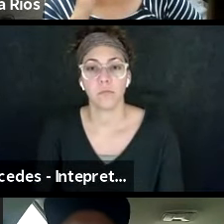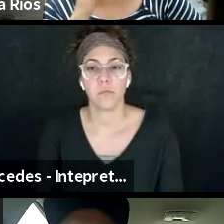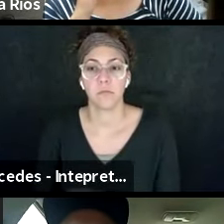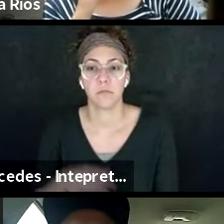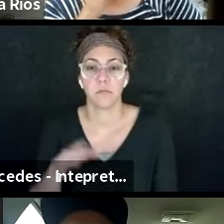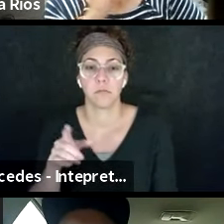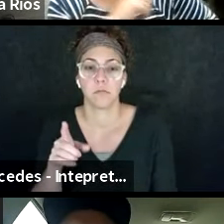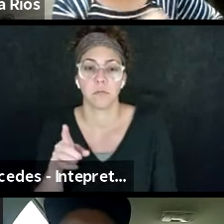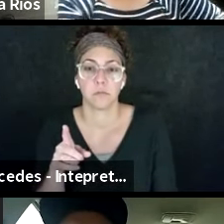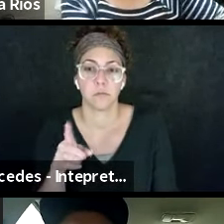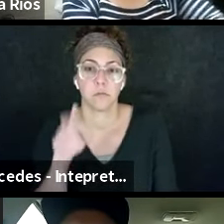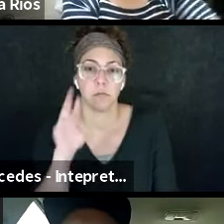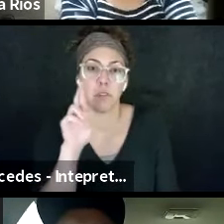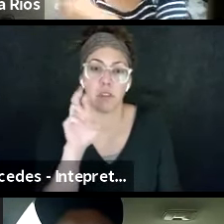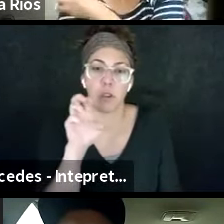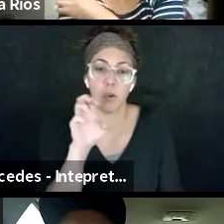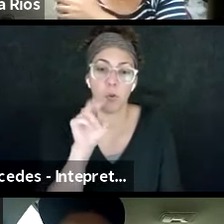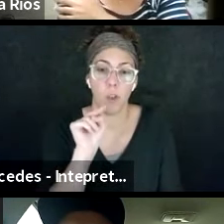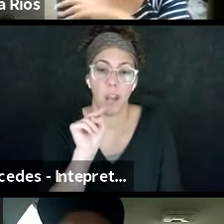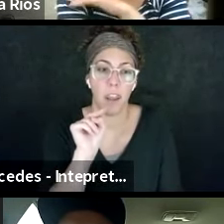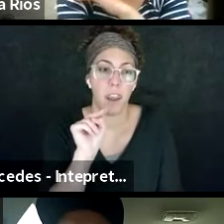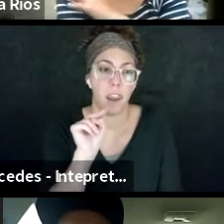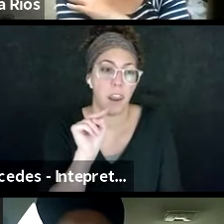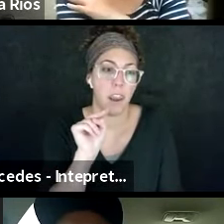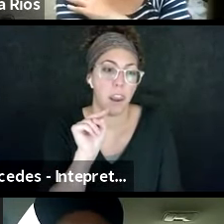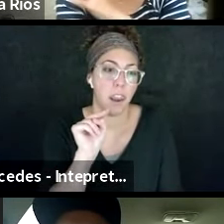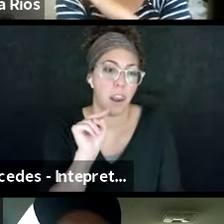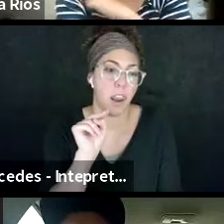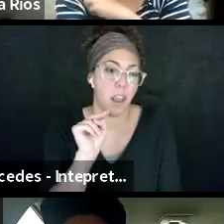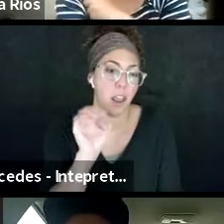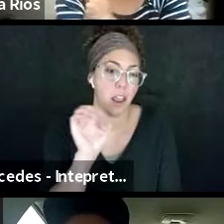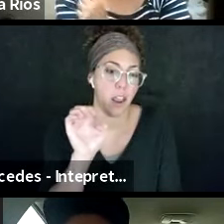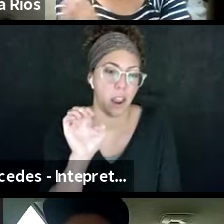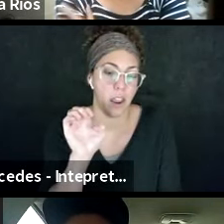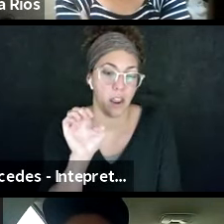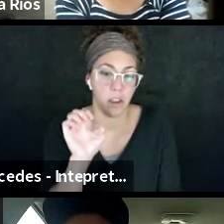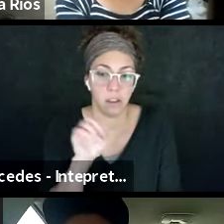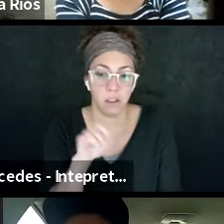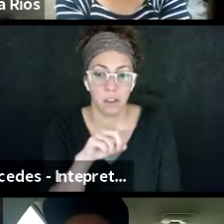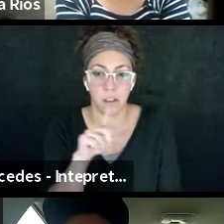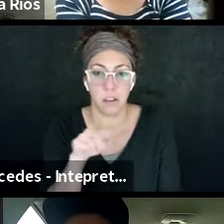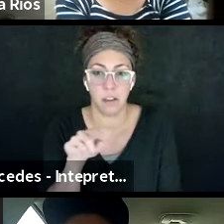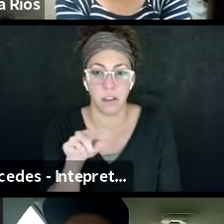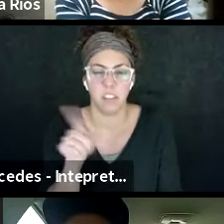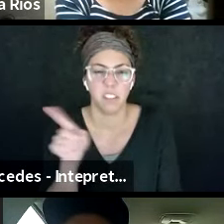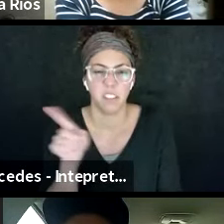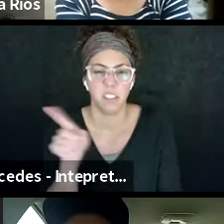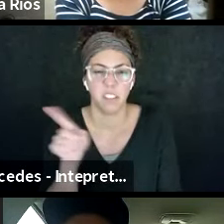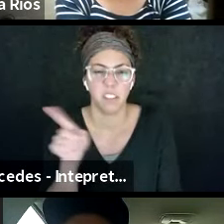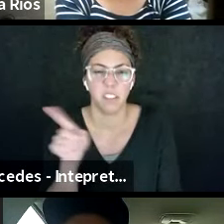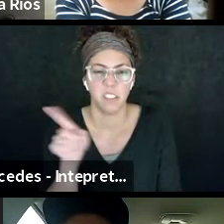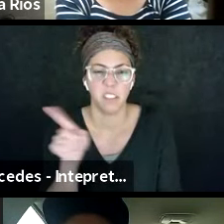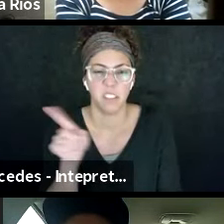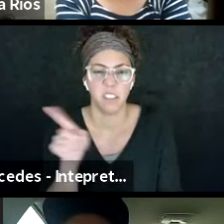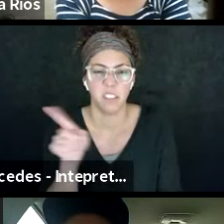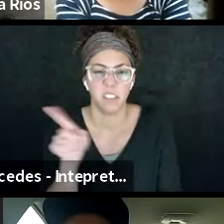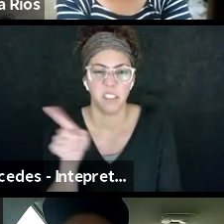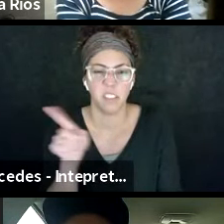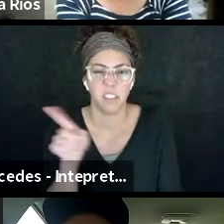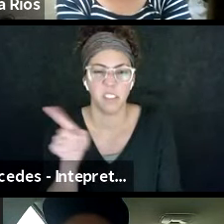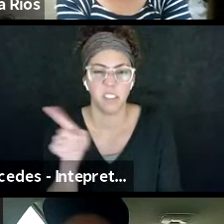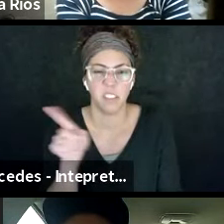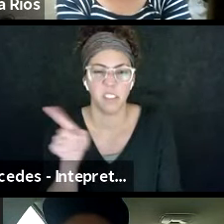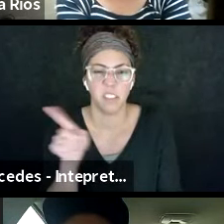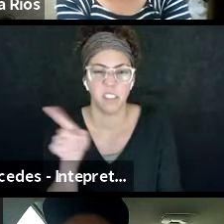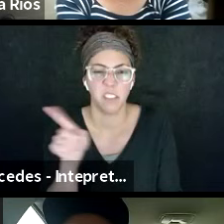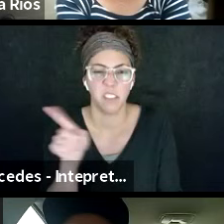this is yours. Yeah. If there's a need for something like that, then we can definitely, the Office of